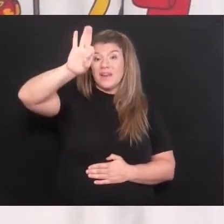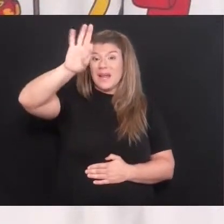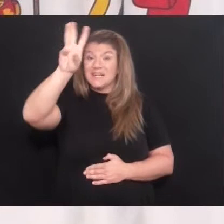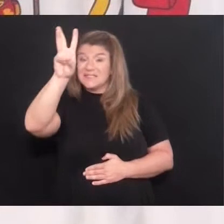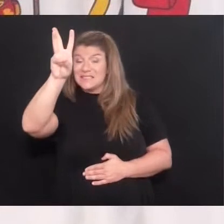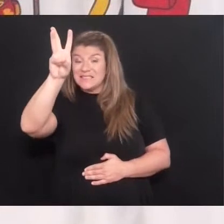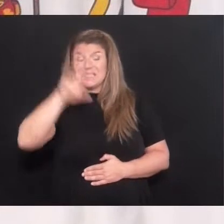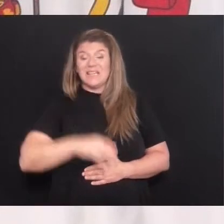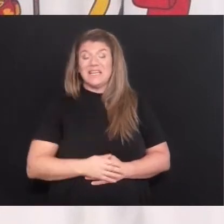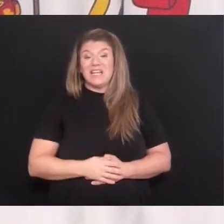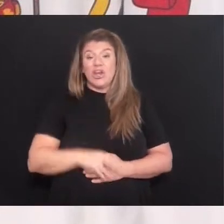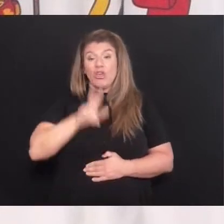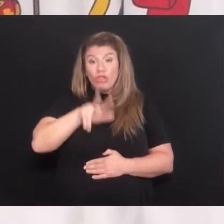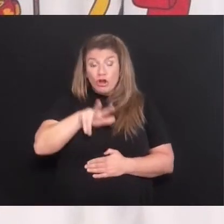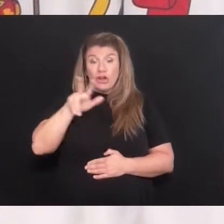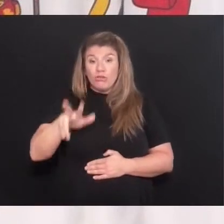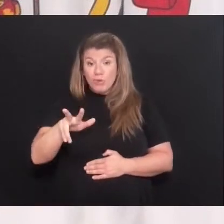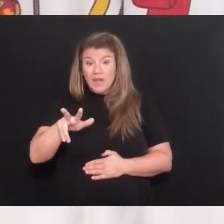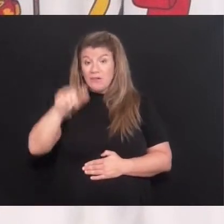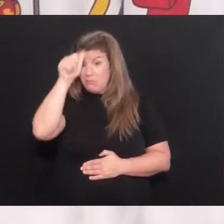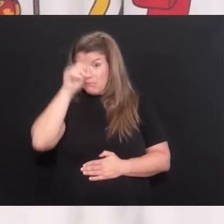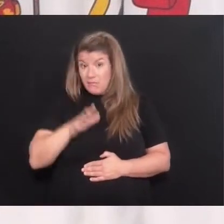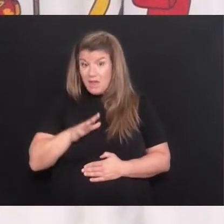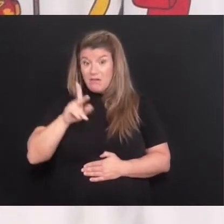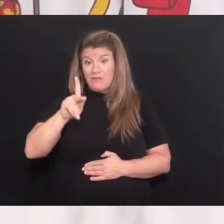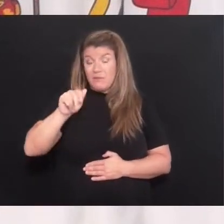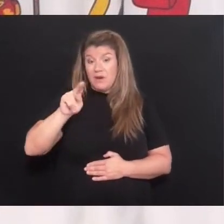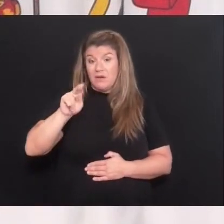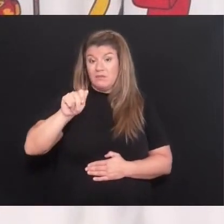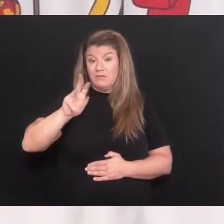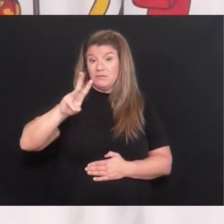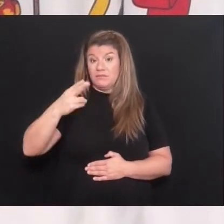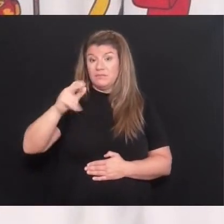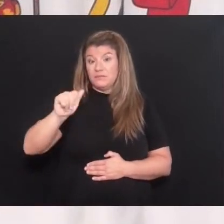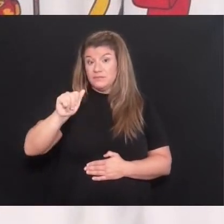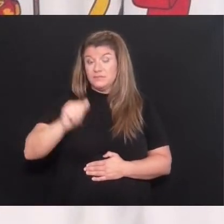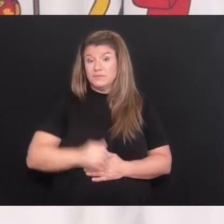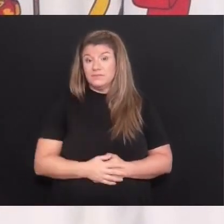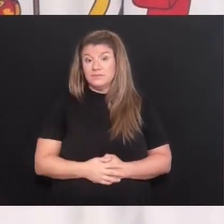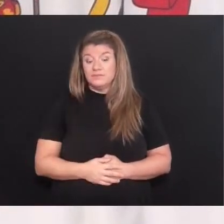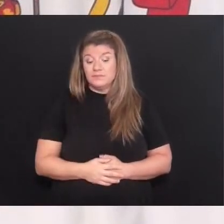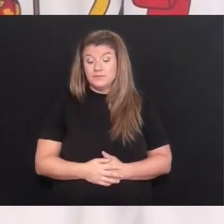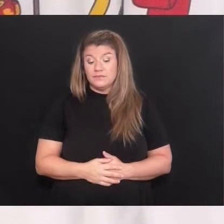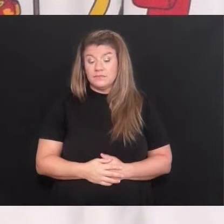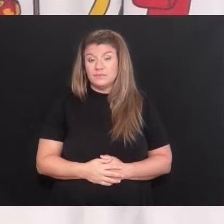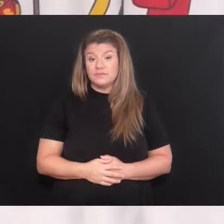3,196th death is a 33-year-old male from Kanawha County.